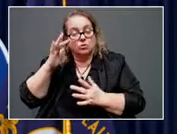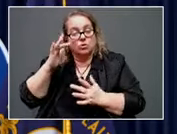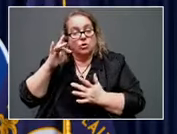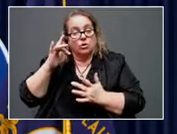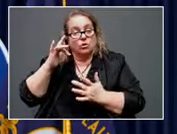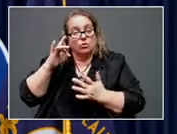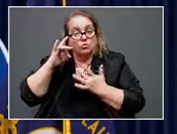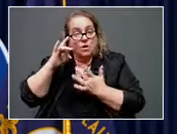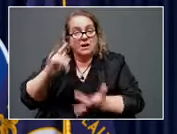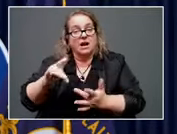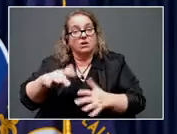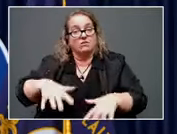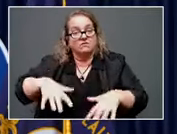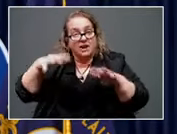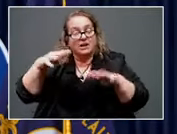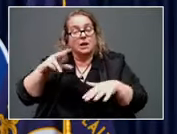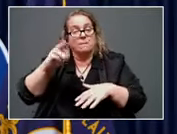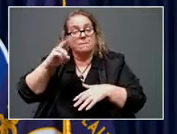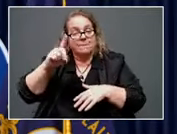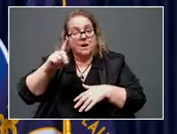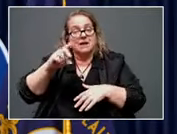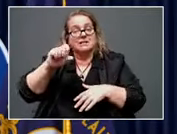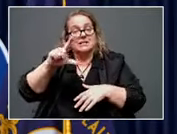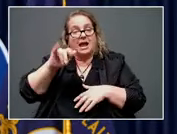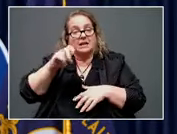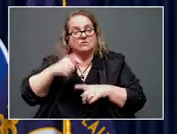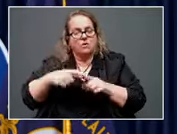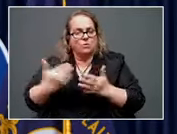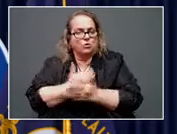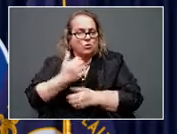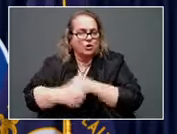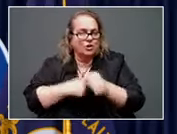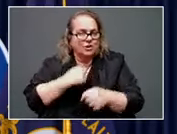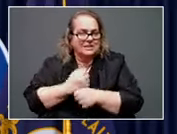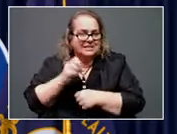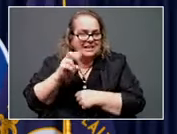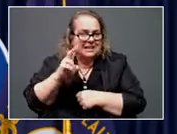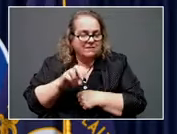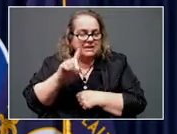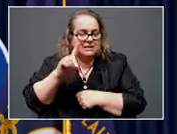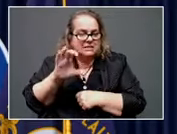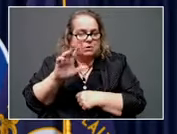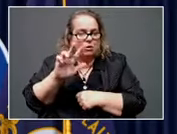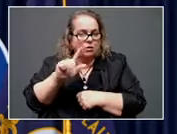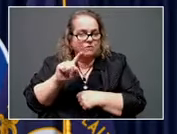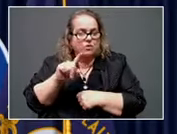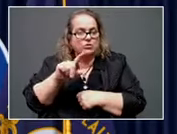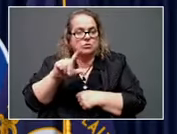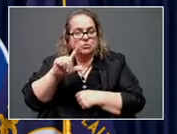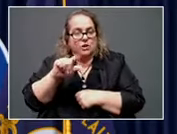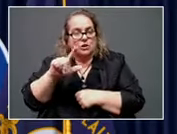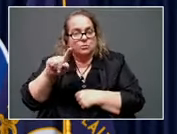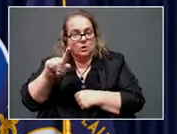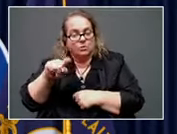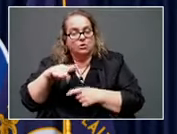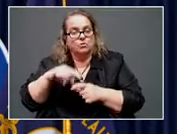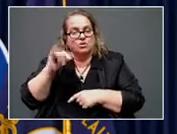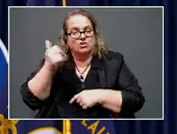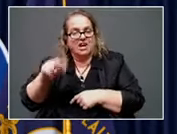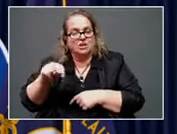flooding, landslides, and mudslides from New Year's Eve, December 31st, 2021 to January 2nd,